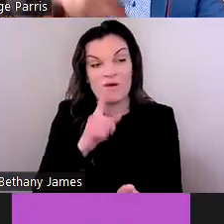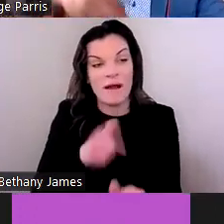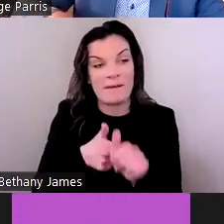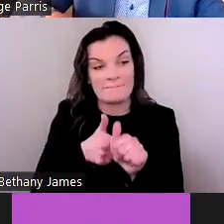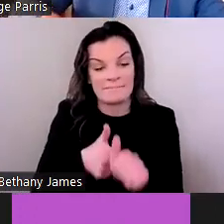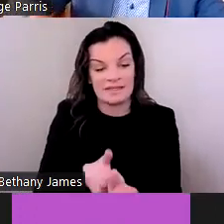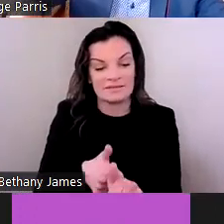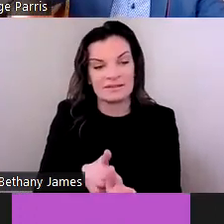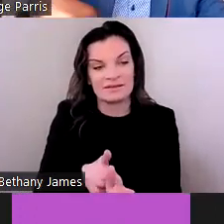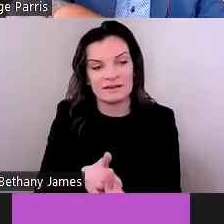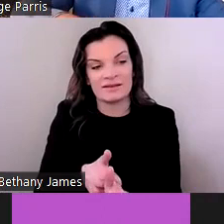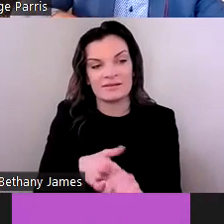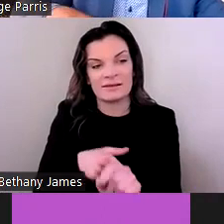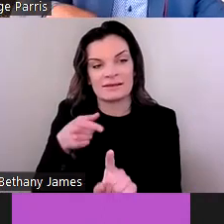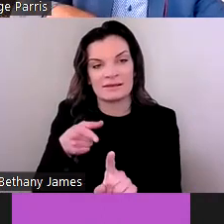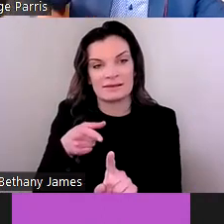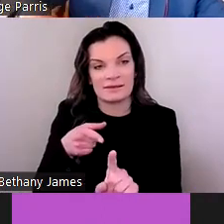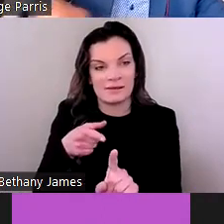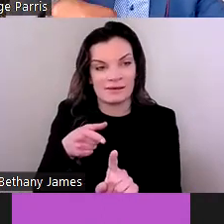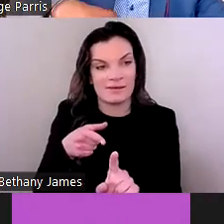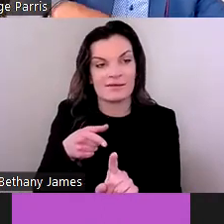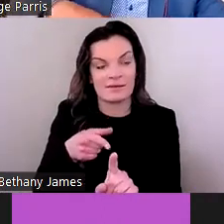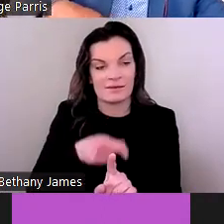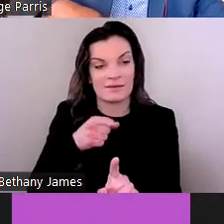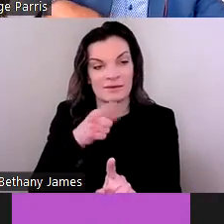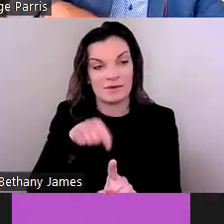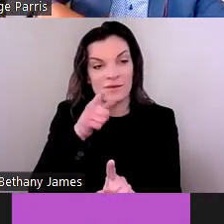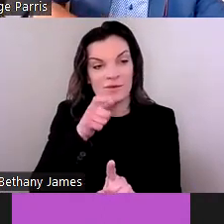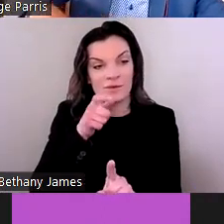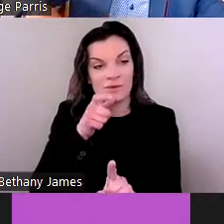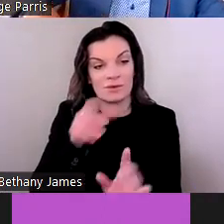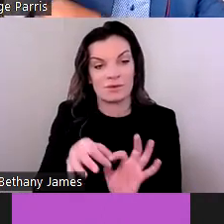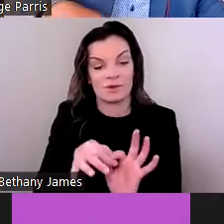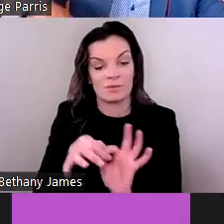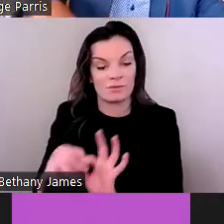in creating a harmful or cultivating